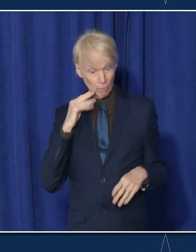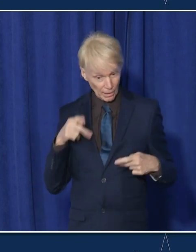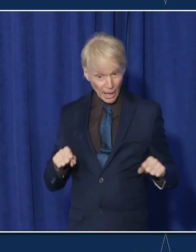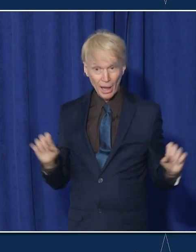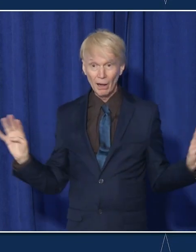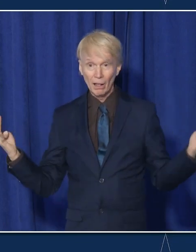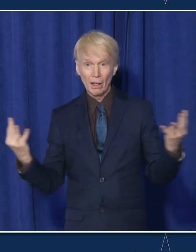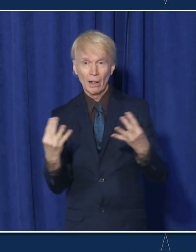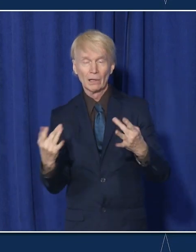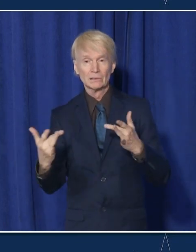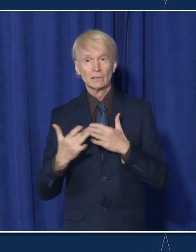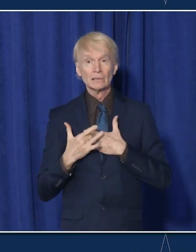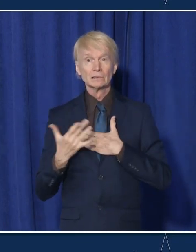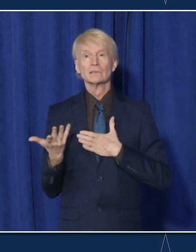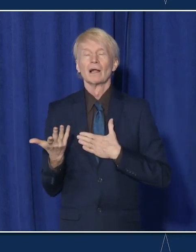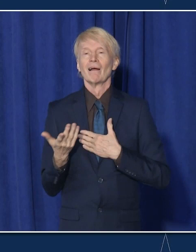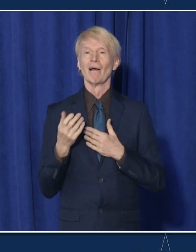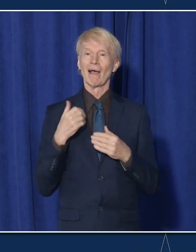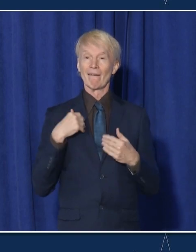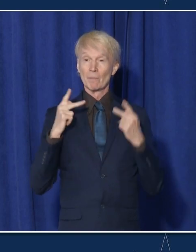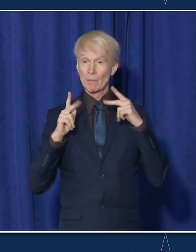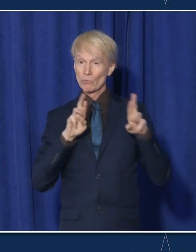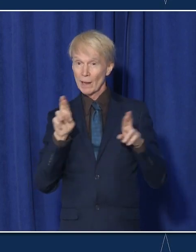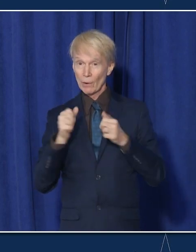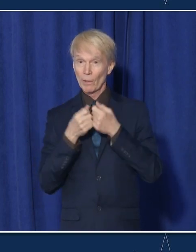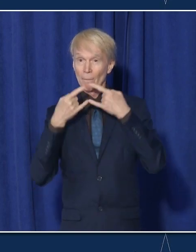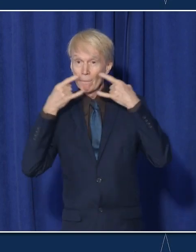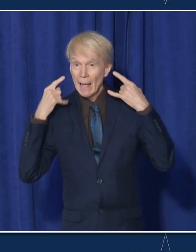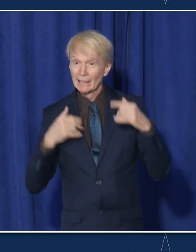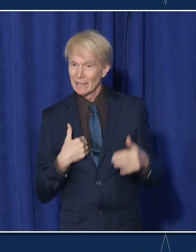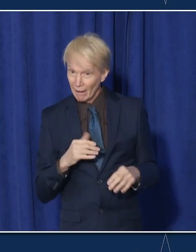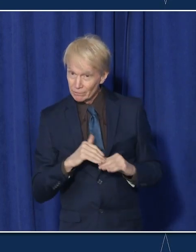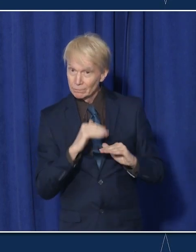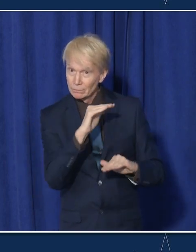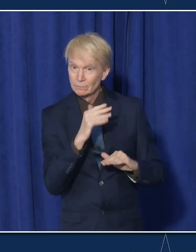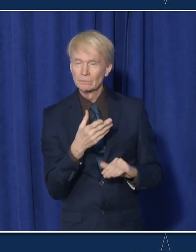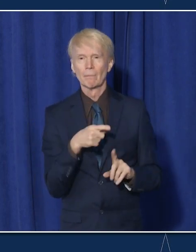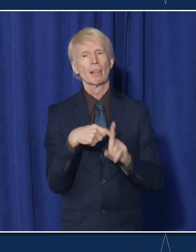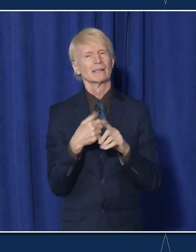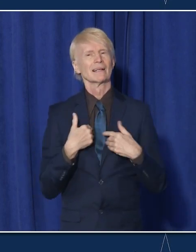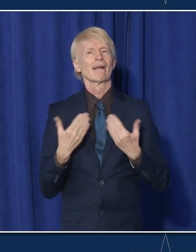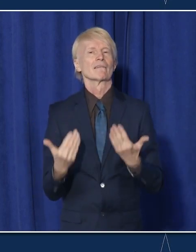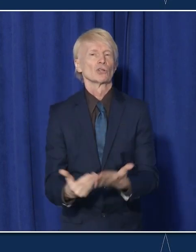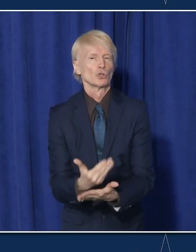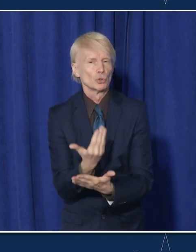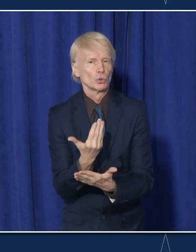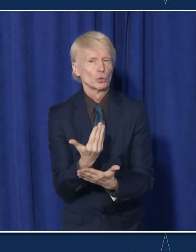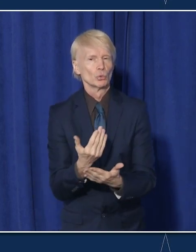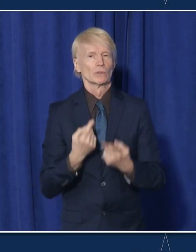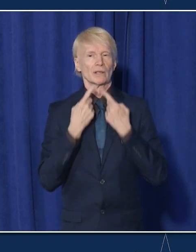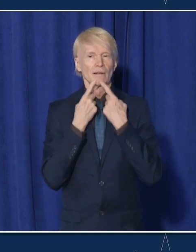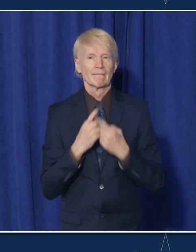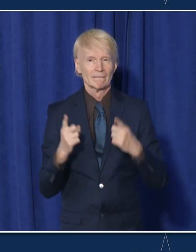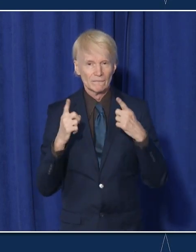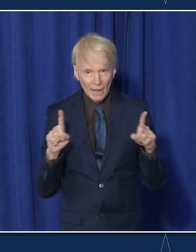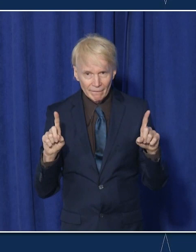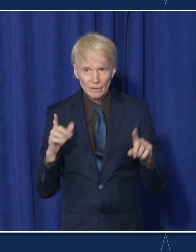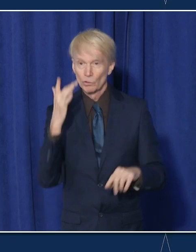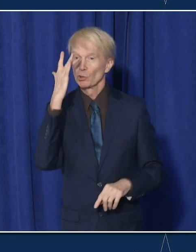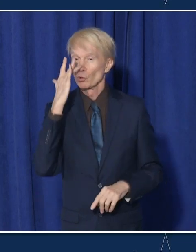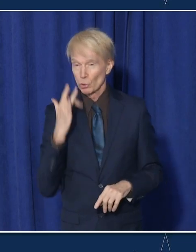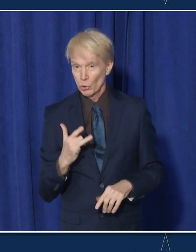sure folks at home have masks. But also, we have new, very effective